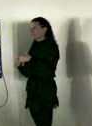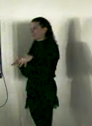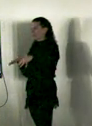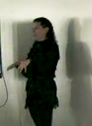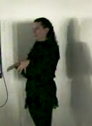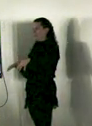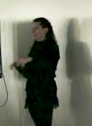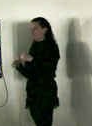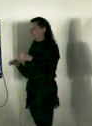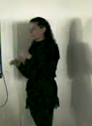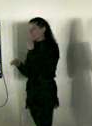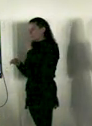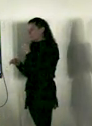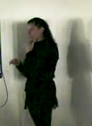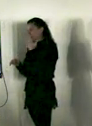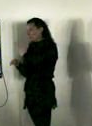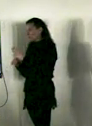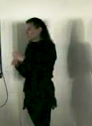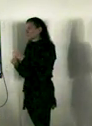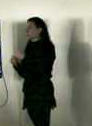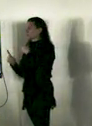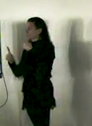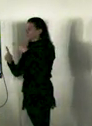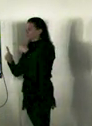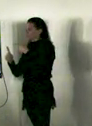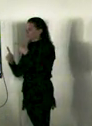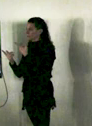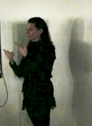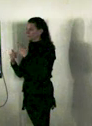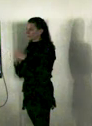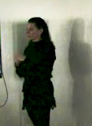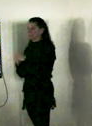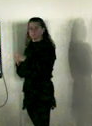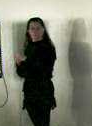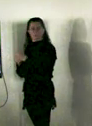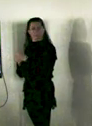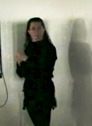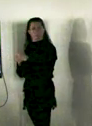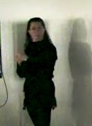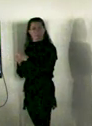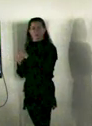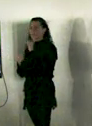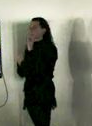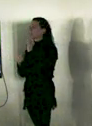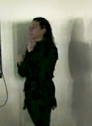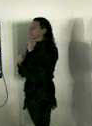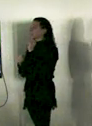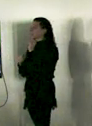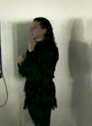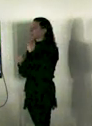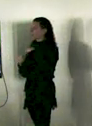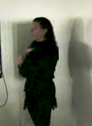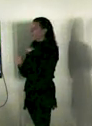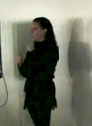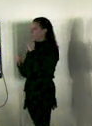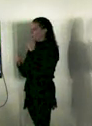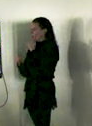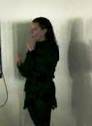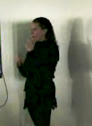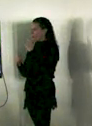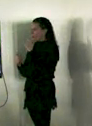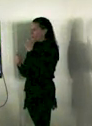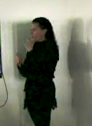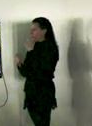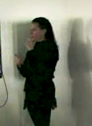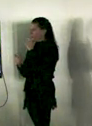The main issue, I think, in life is that we're all feigning confusion about why things